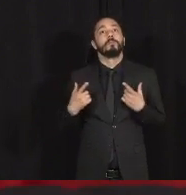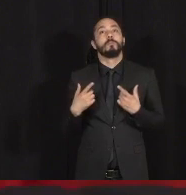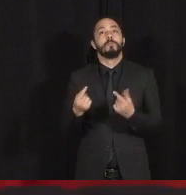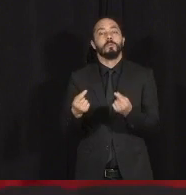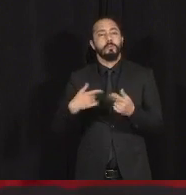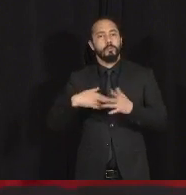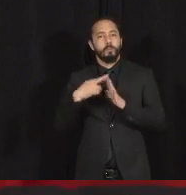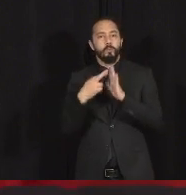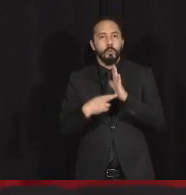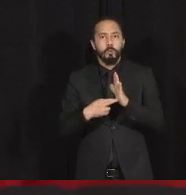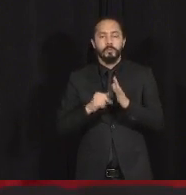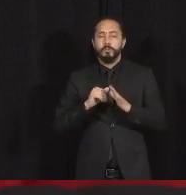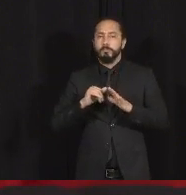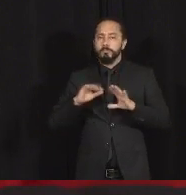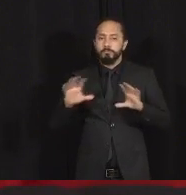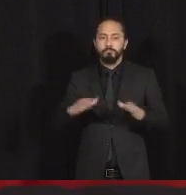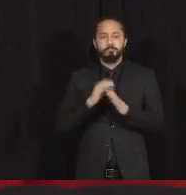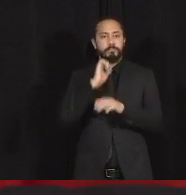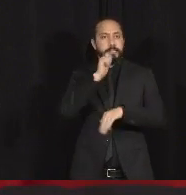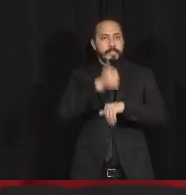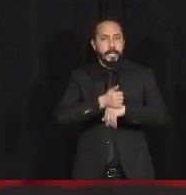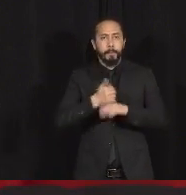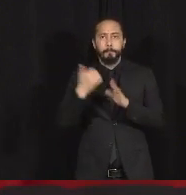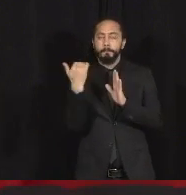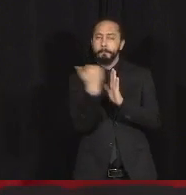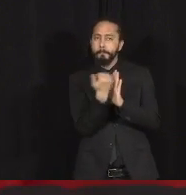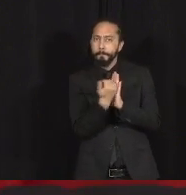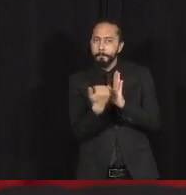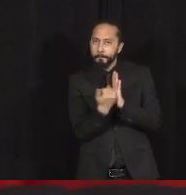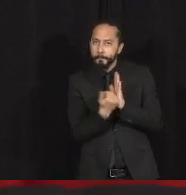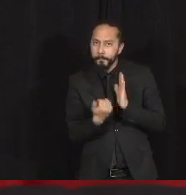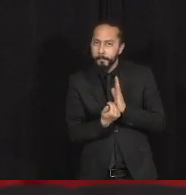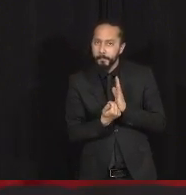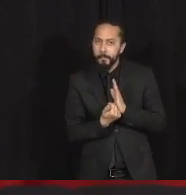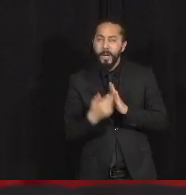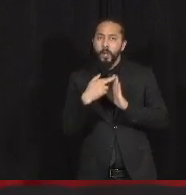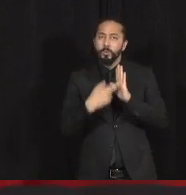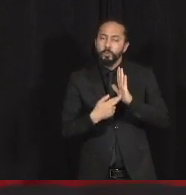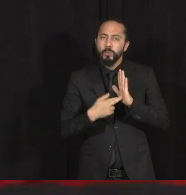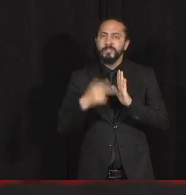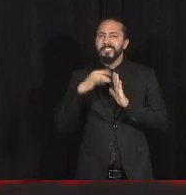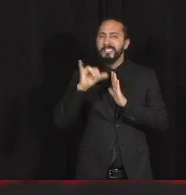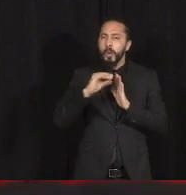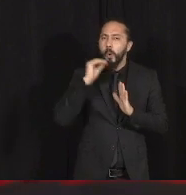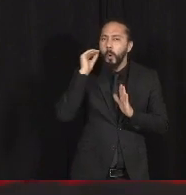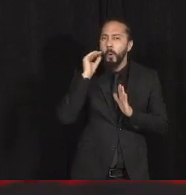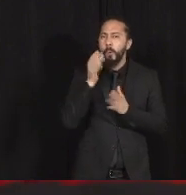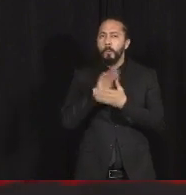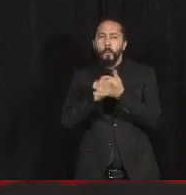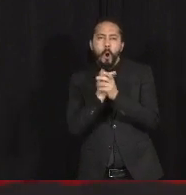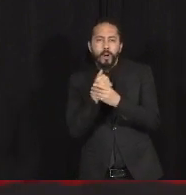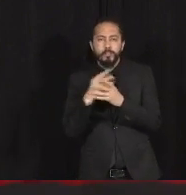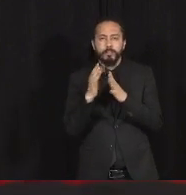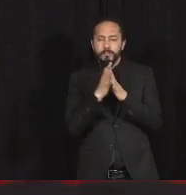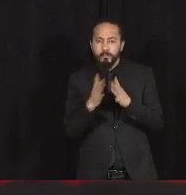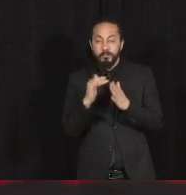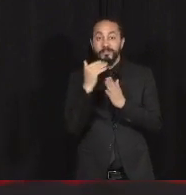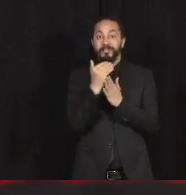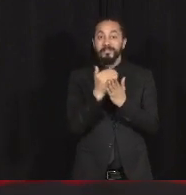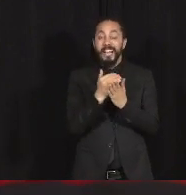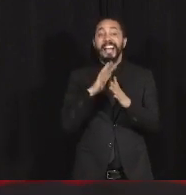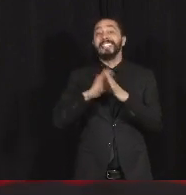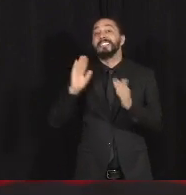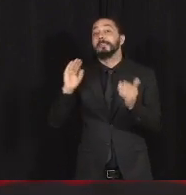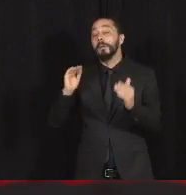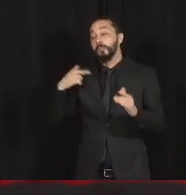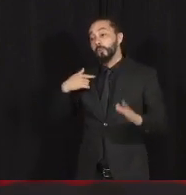all been taken in response to an assessment of where the province was. Public